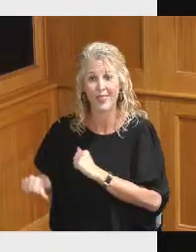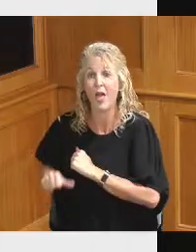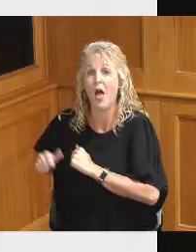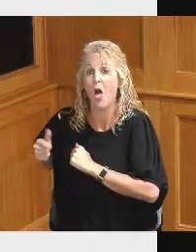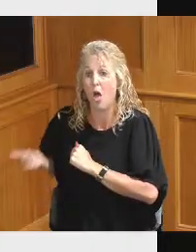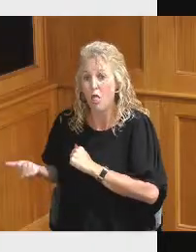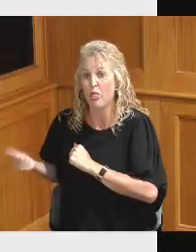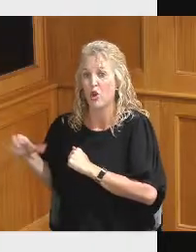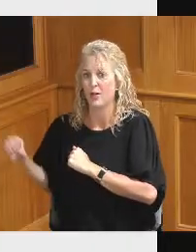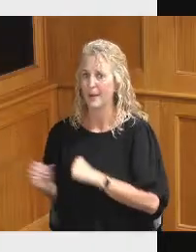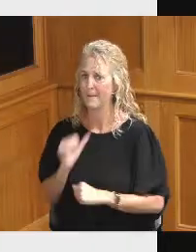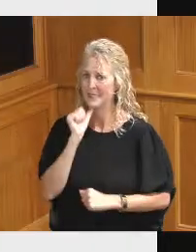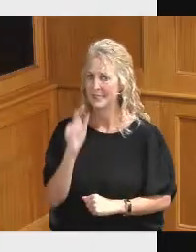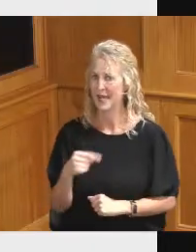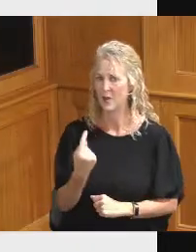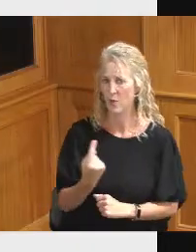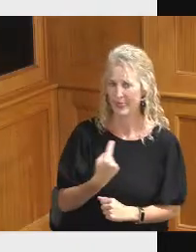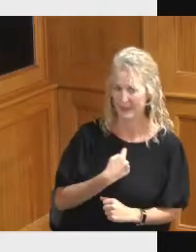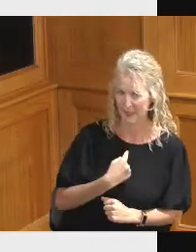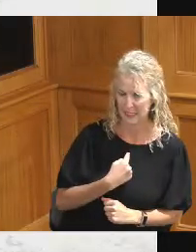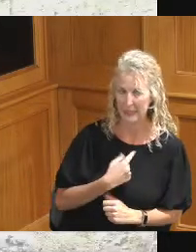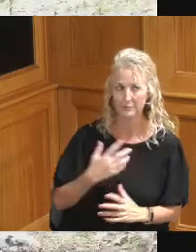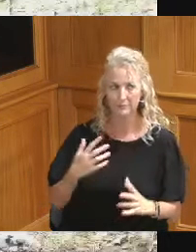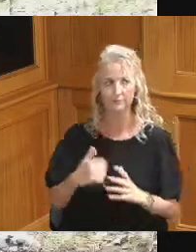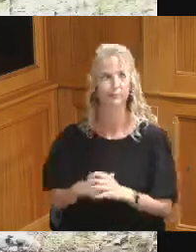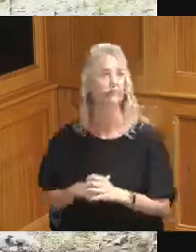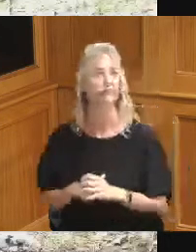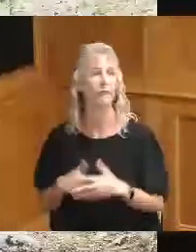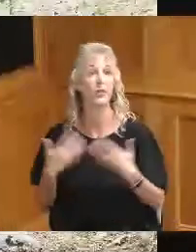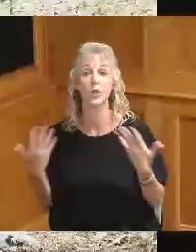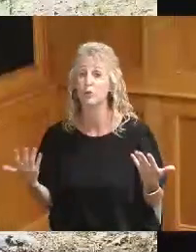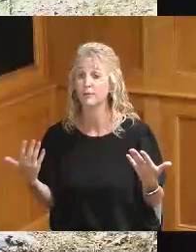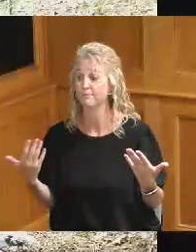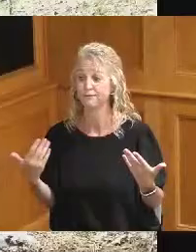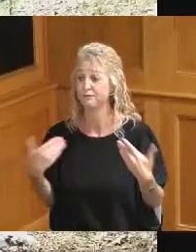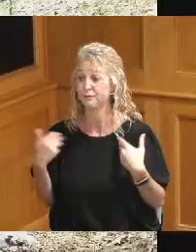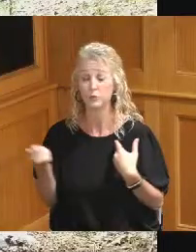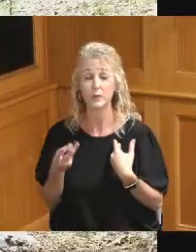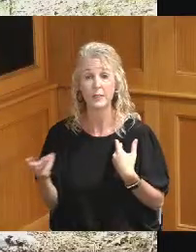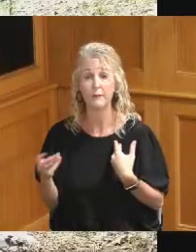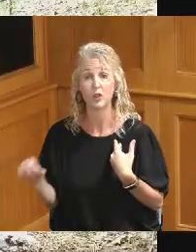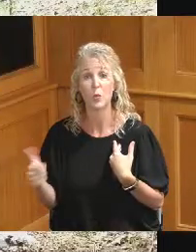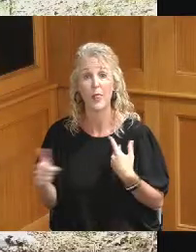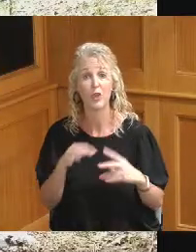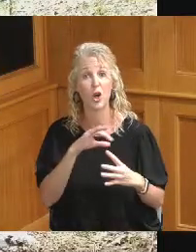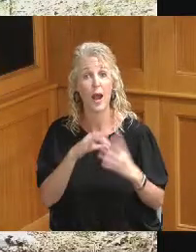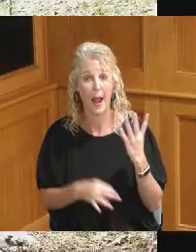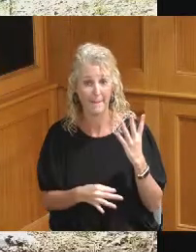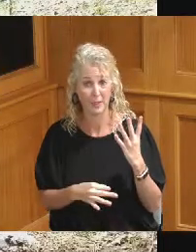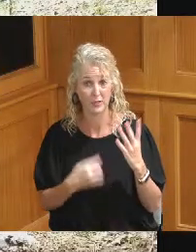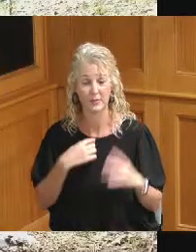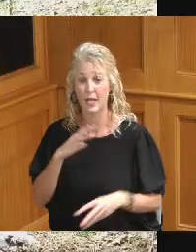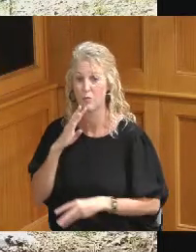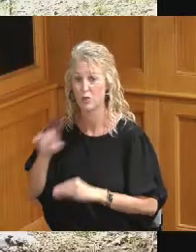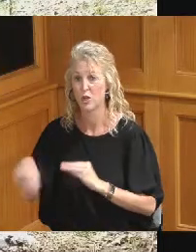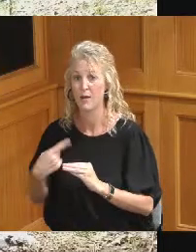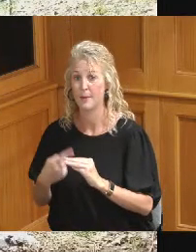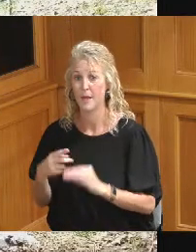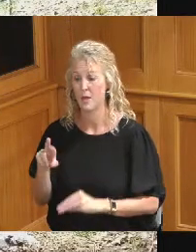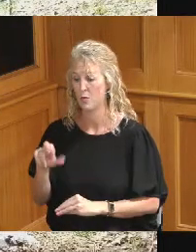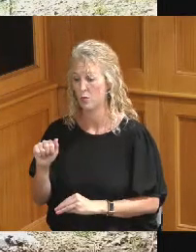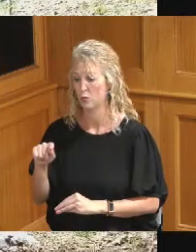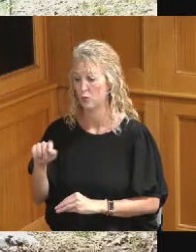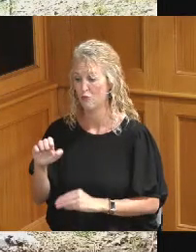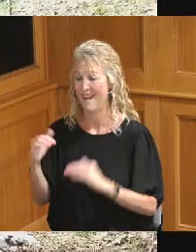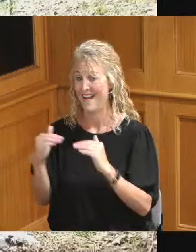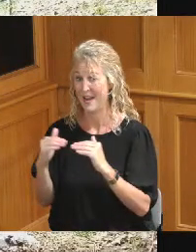MSD and our capital programs. So the alternatives, and again, I'm going to talk about the rate equity and